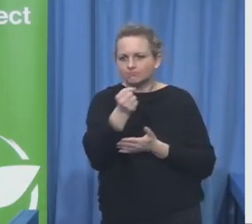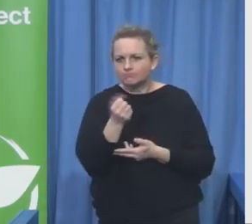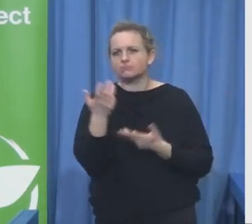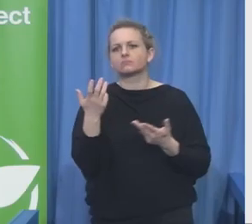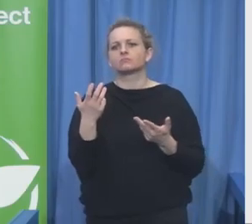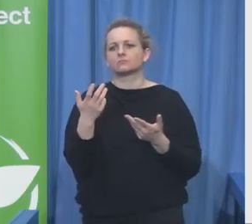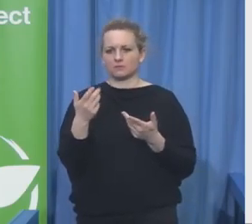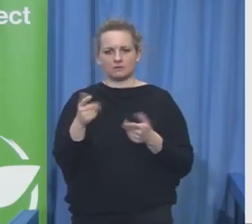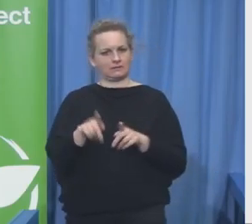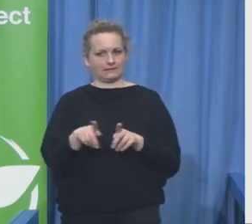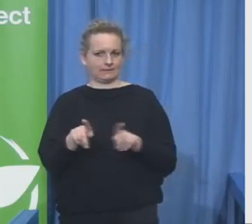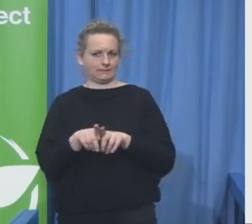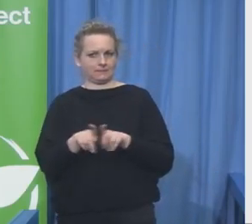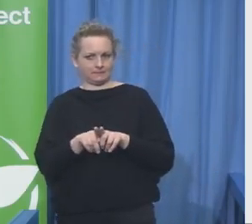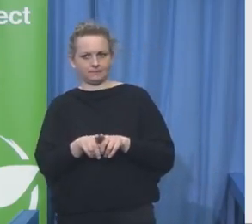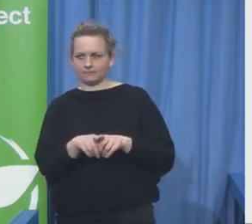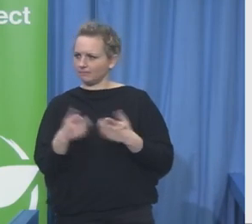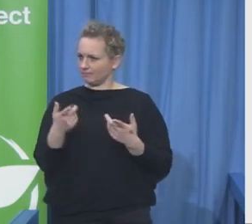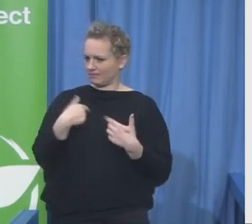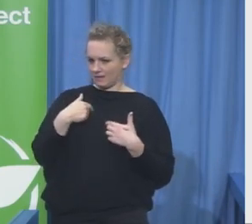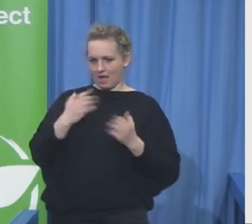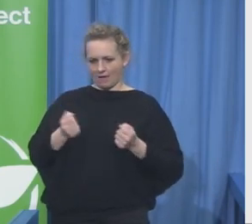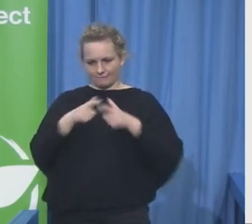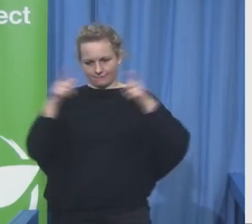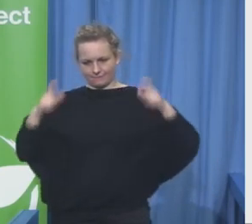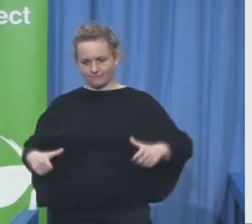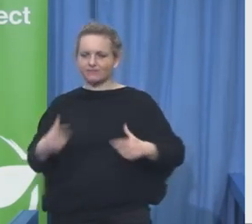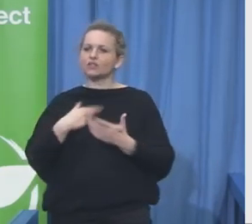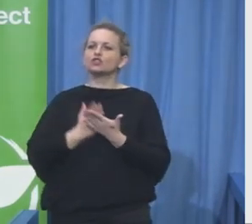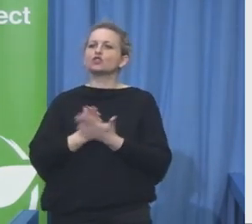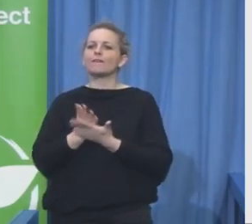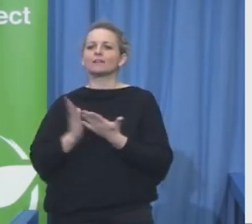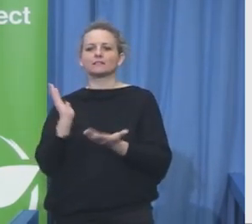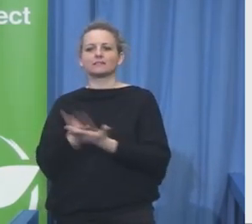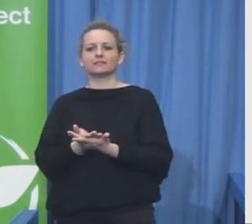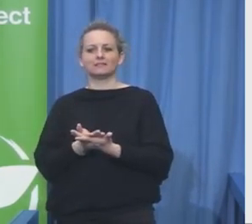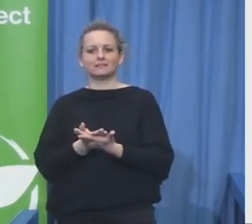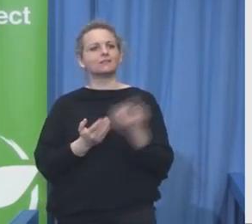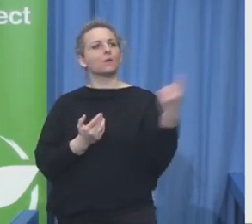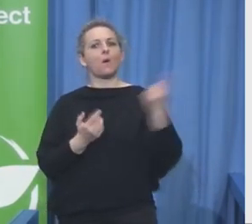by different names, but typically it's called a Disability Student Services Office.